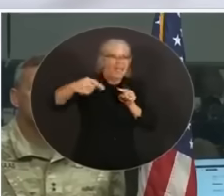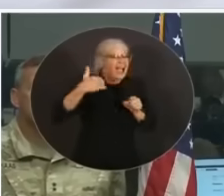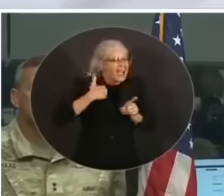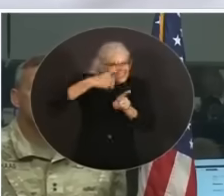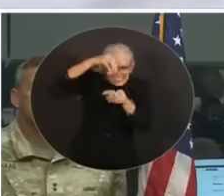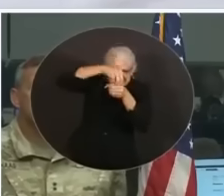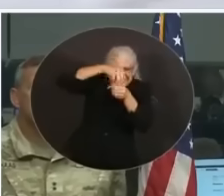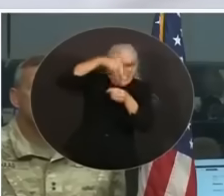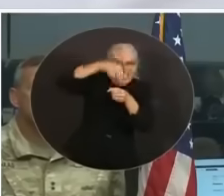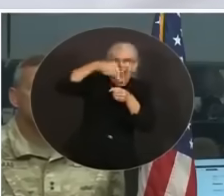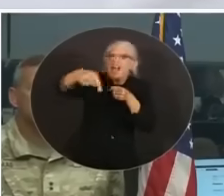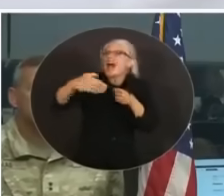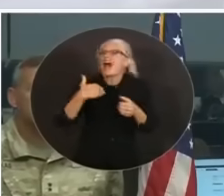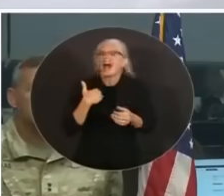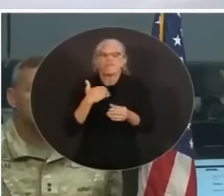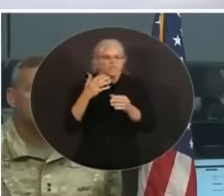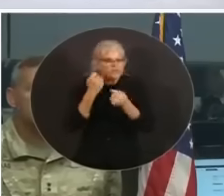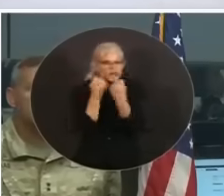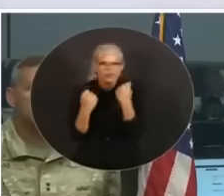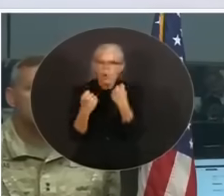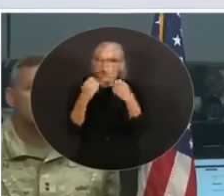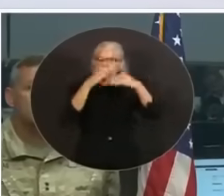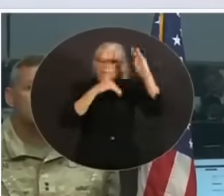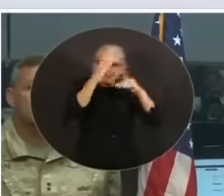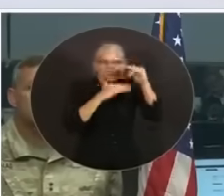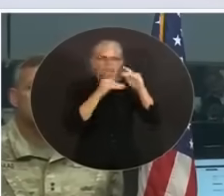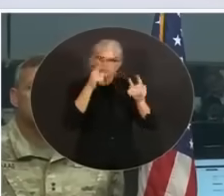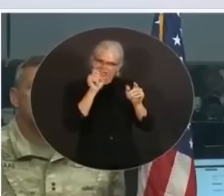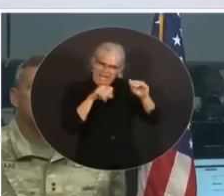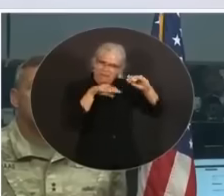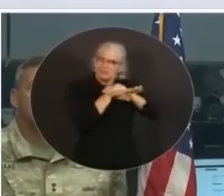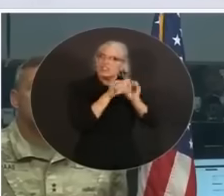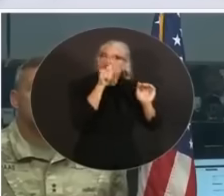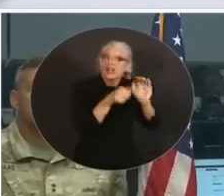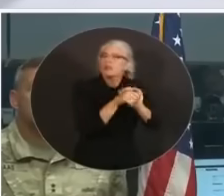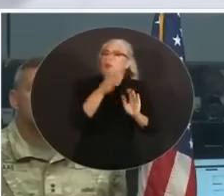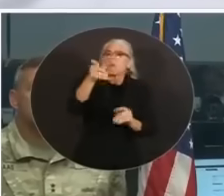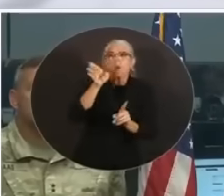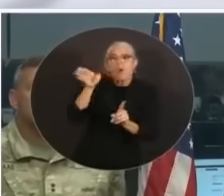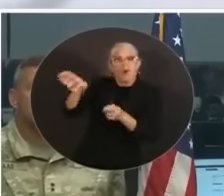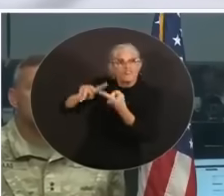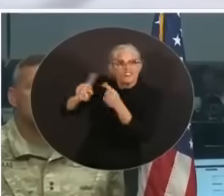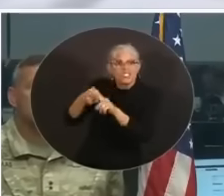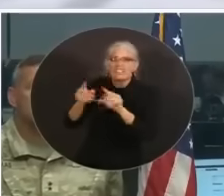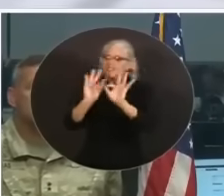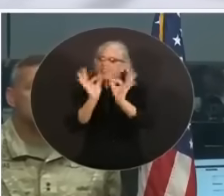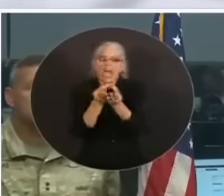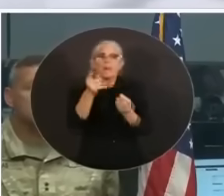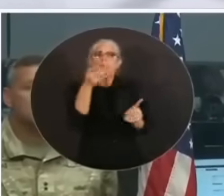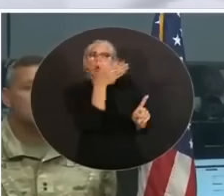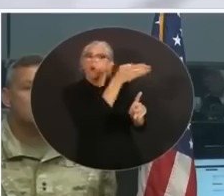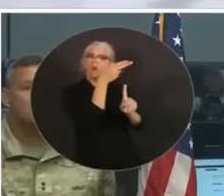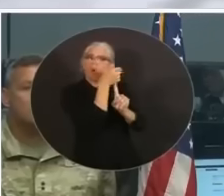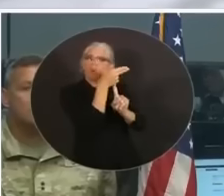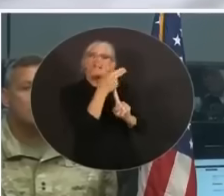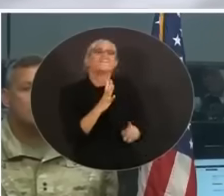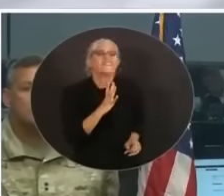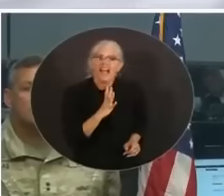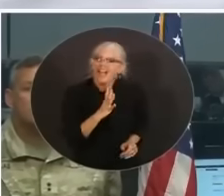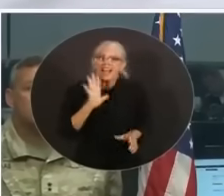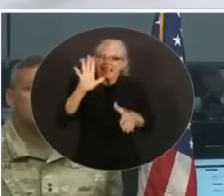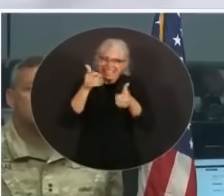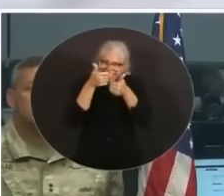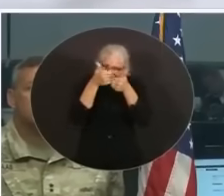to. Maybe it's a friend's house, maybe it's a hotel, maybe it's a shelter. We have the ability to